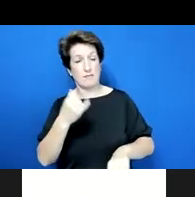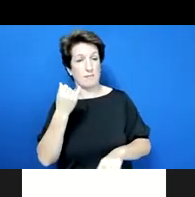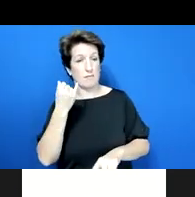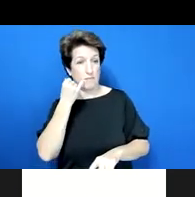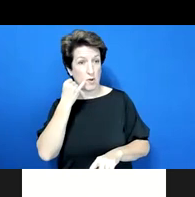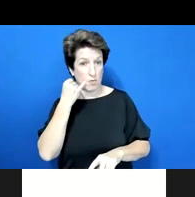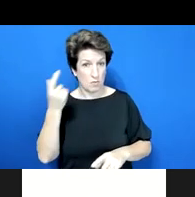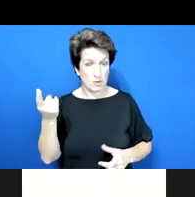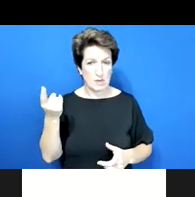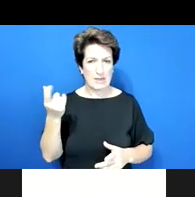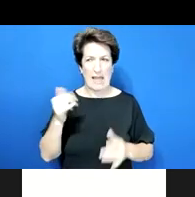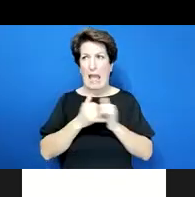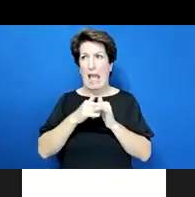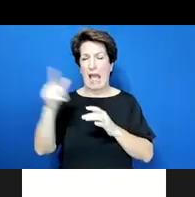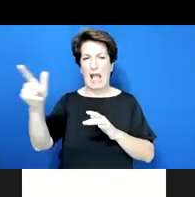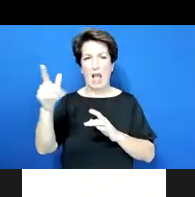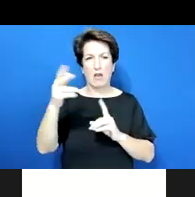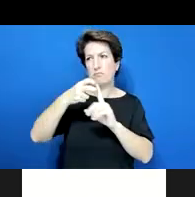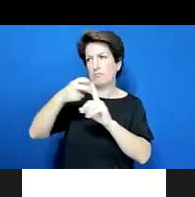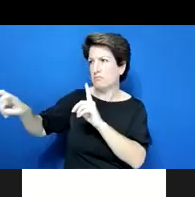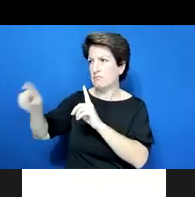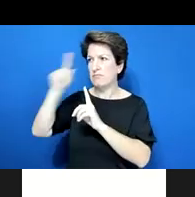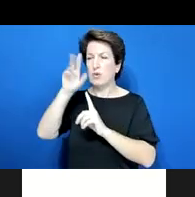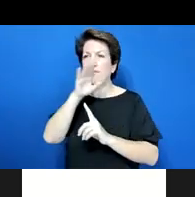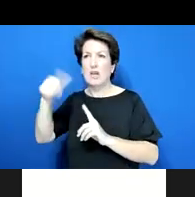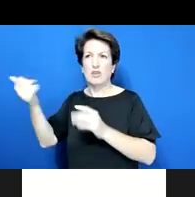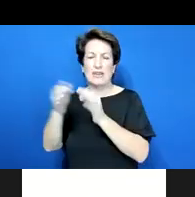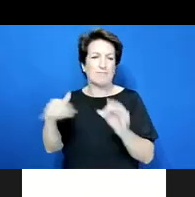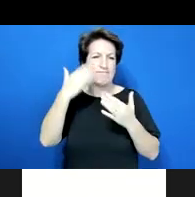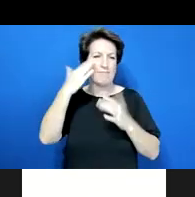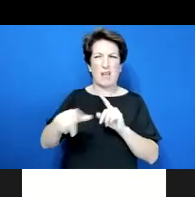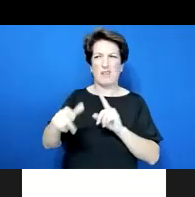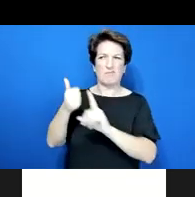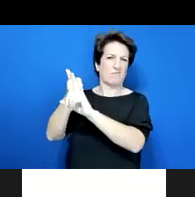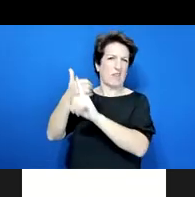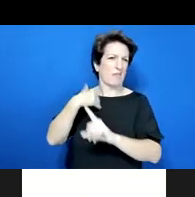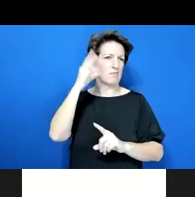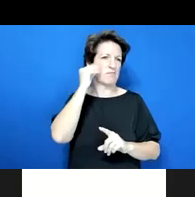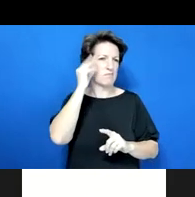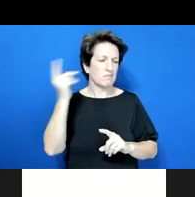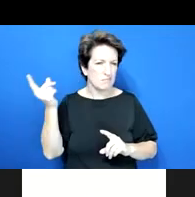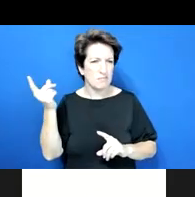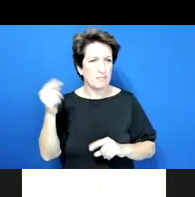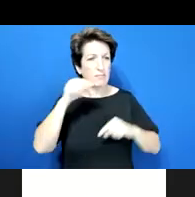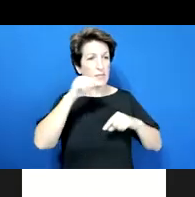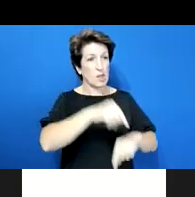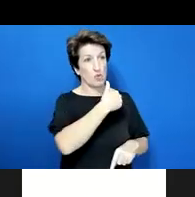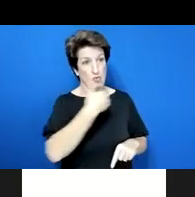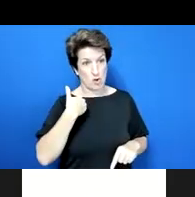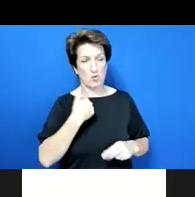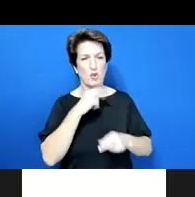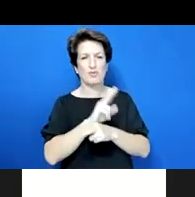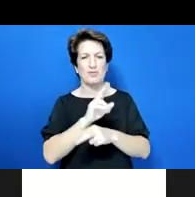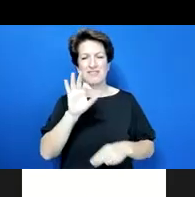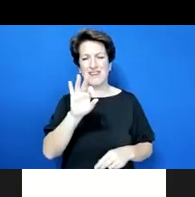they navigate that, but the operators have a lot of experience doing that. So I know at the city, we use the 911 service.